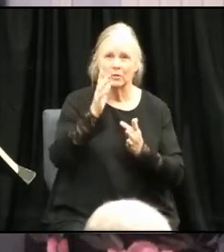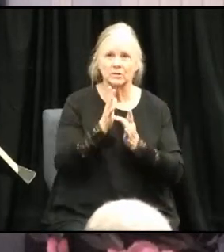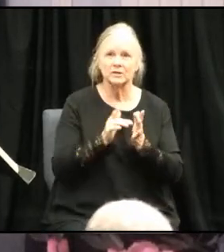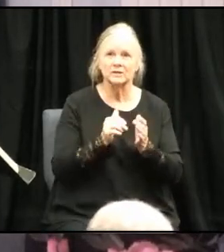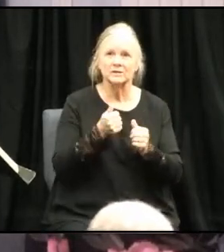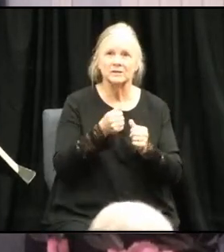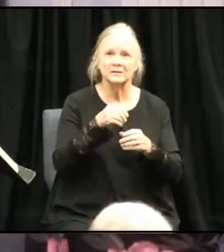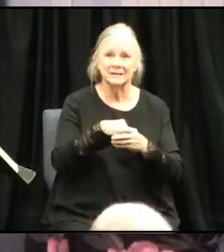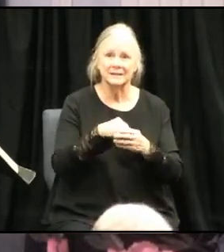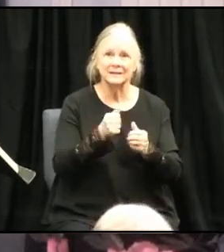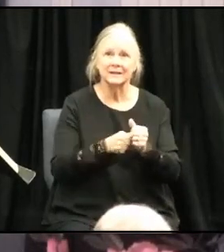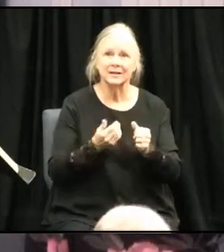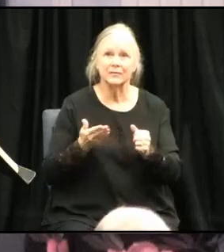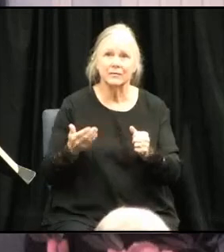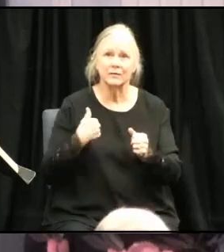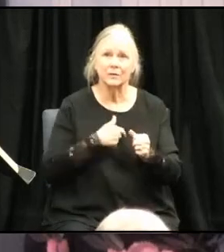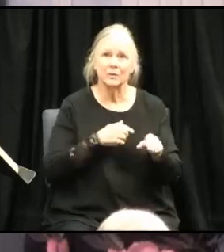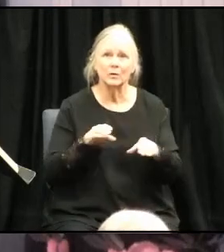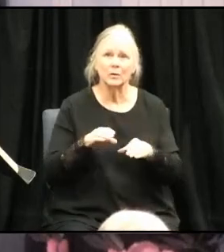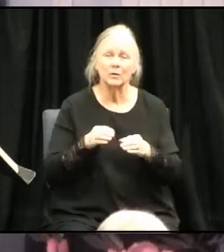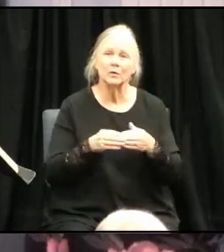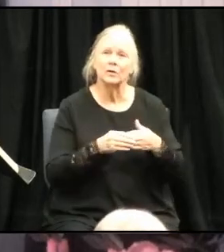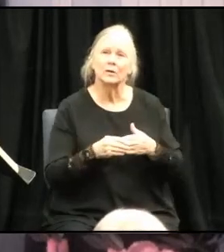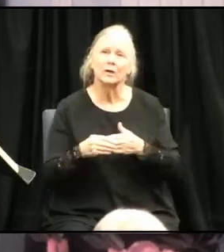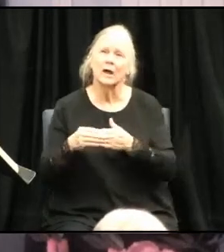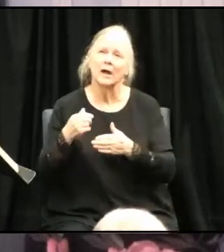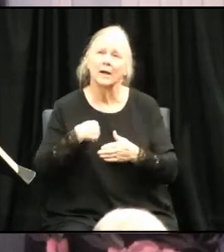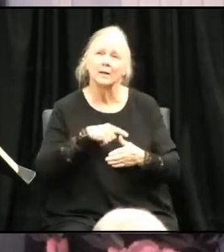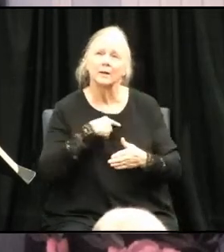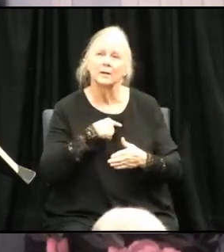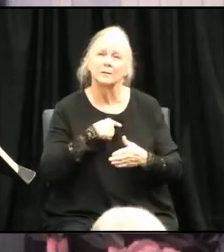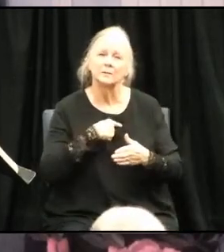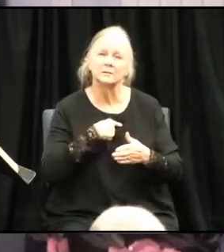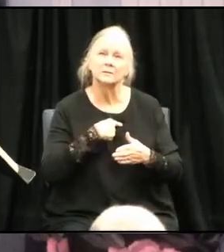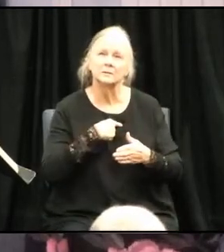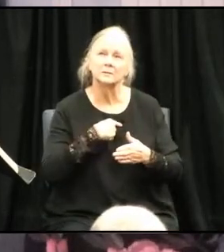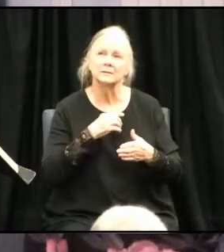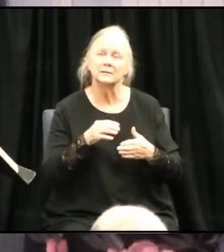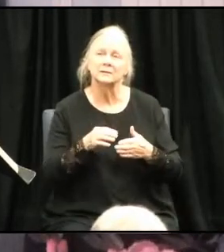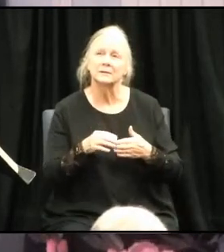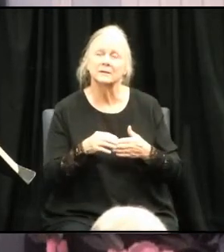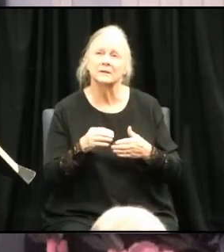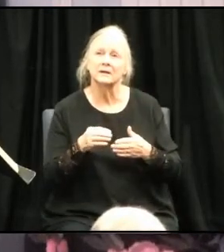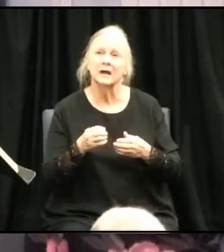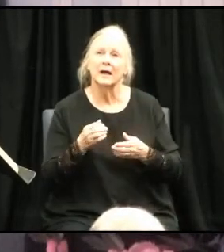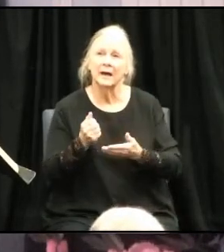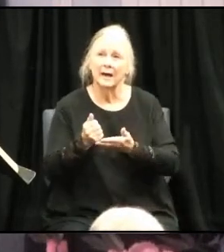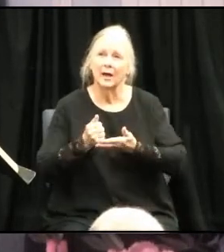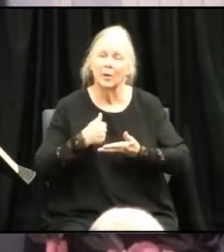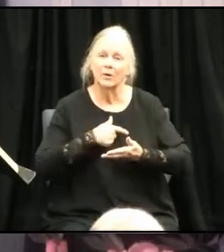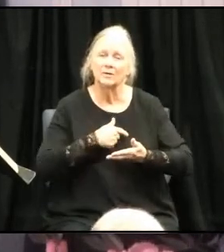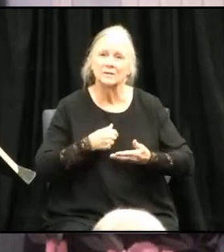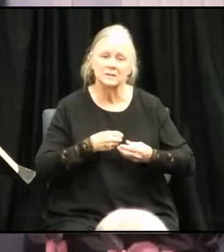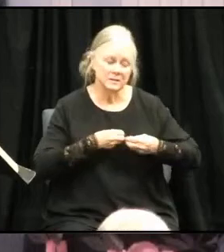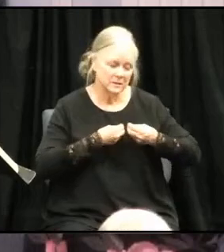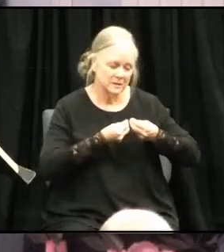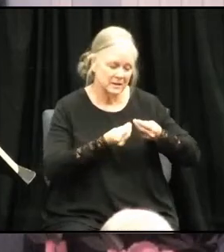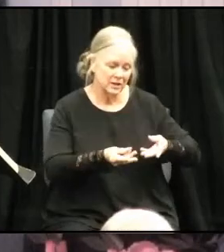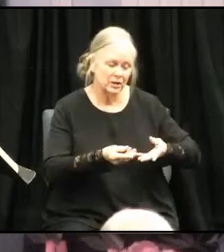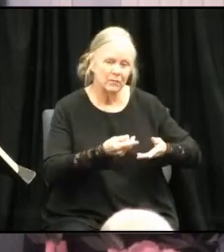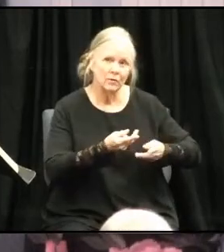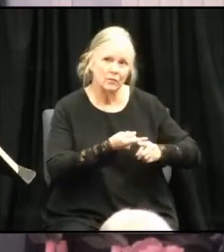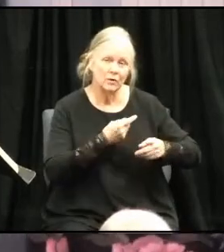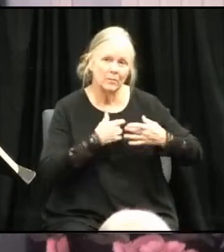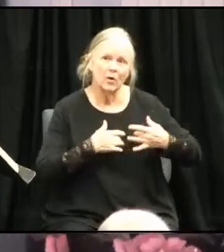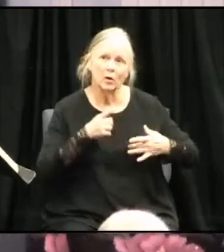everything that we do. Guide us and lead us, and Father, help us to give from the heart and to know that you're in control of